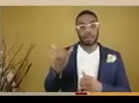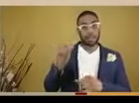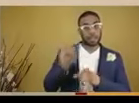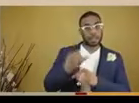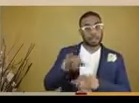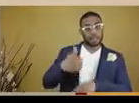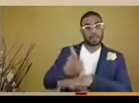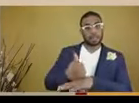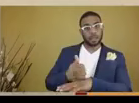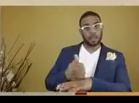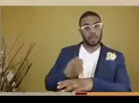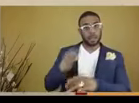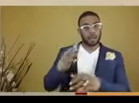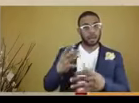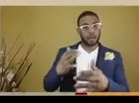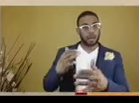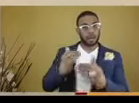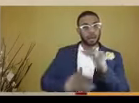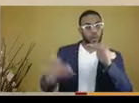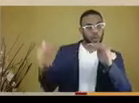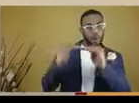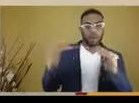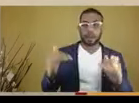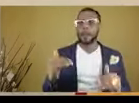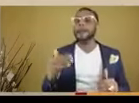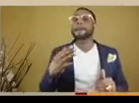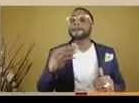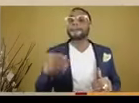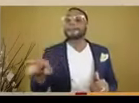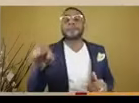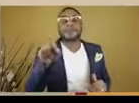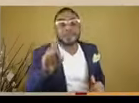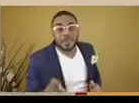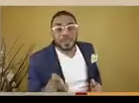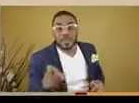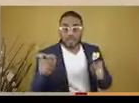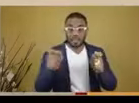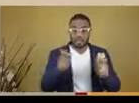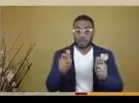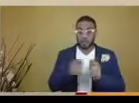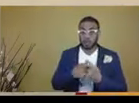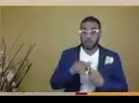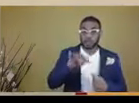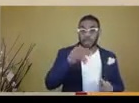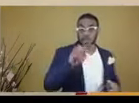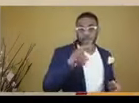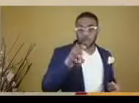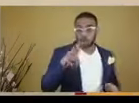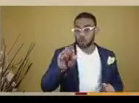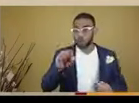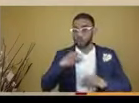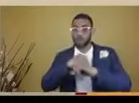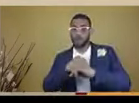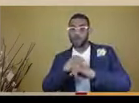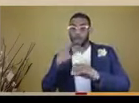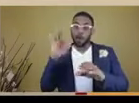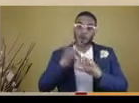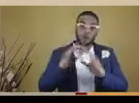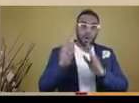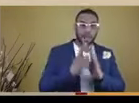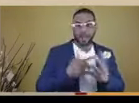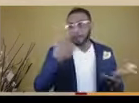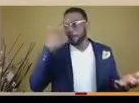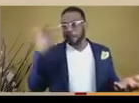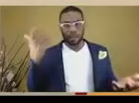instituting of reparations. And they must deal with the John Lewis Protection Voting Act,